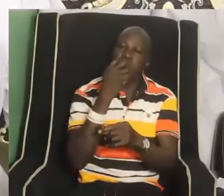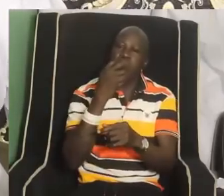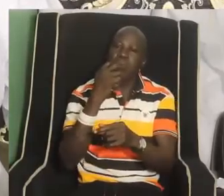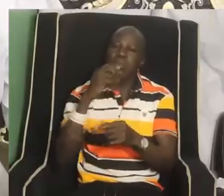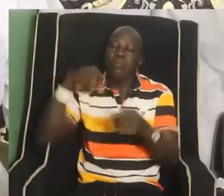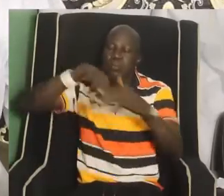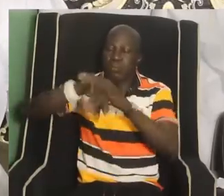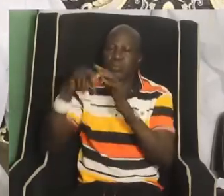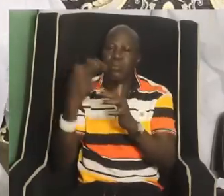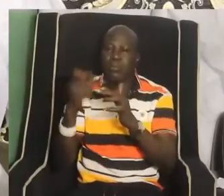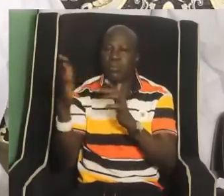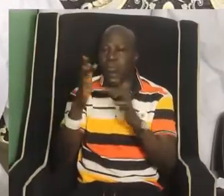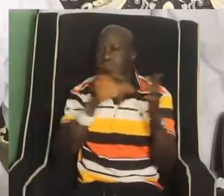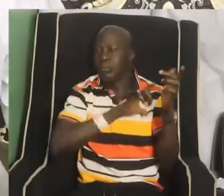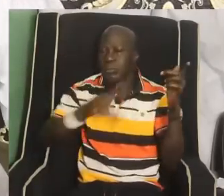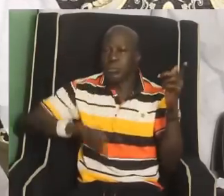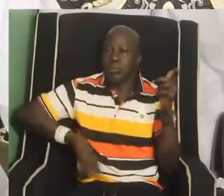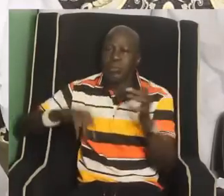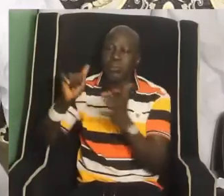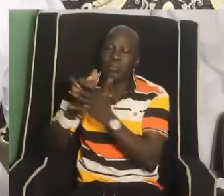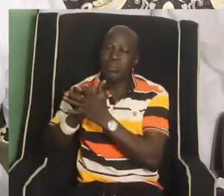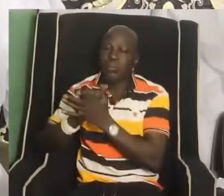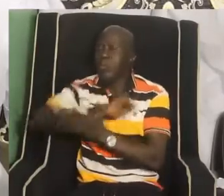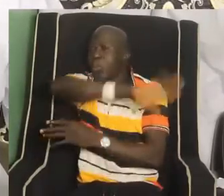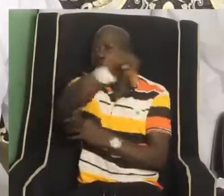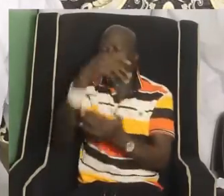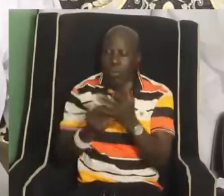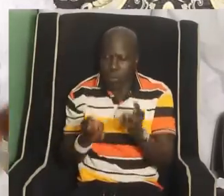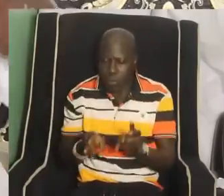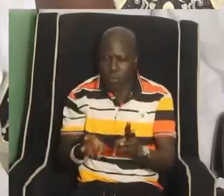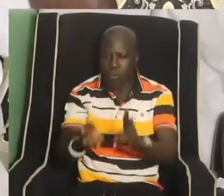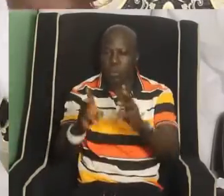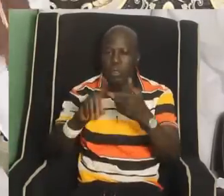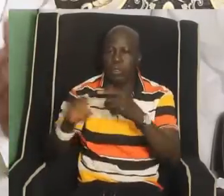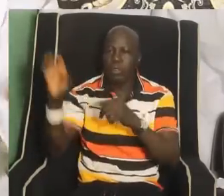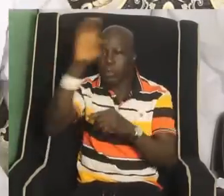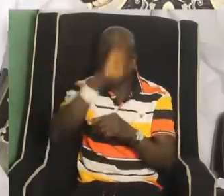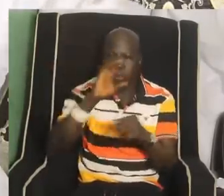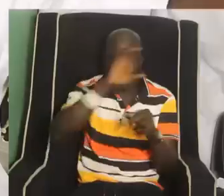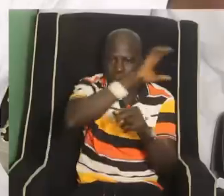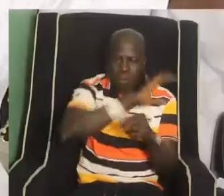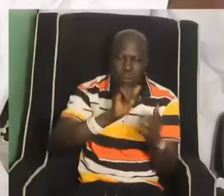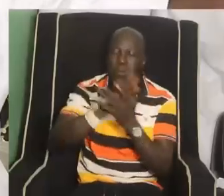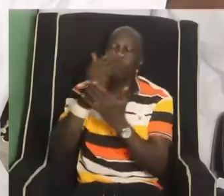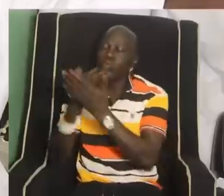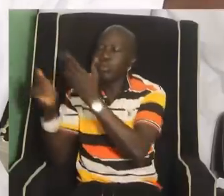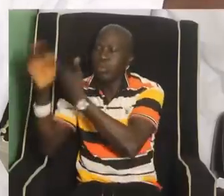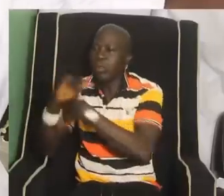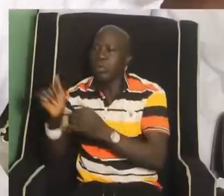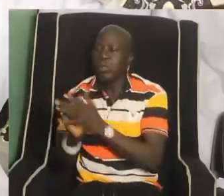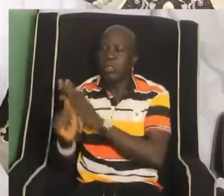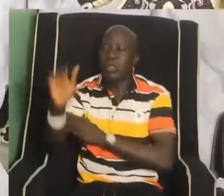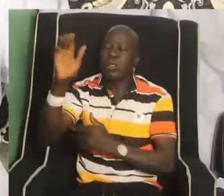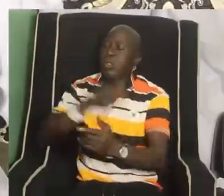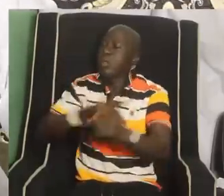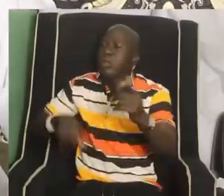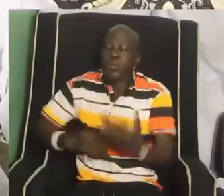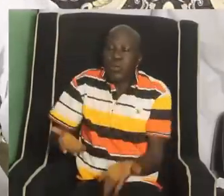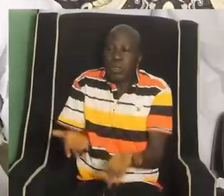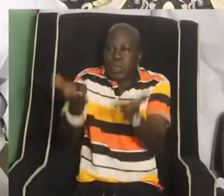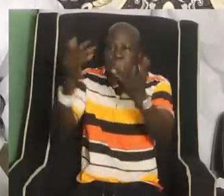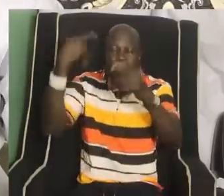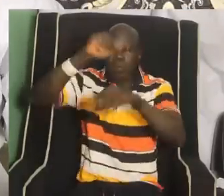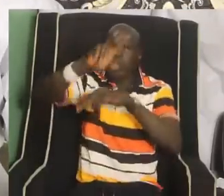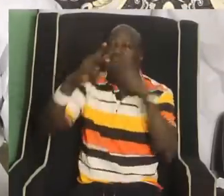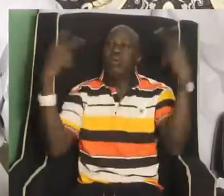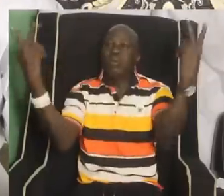Ni oruko Olua pe. In the name of the Lord. Ni gbogbo ona. In our way. O ti wa isegun. They have been seeking for victory. O wa dide fun isegun re. Heaven will rise for